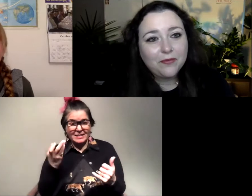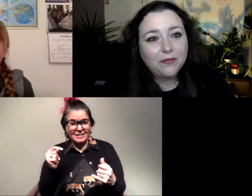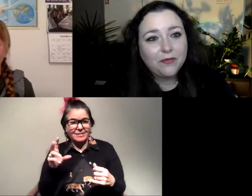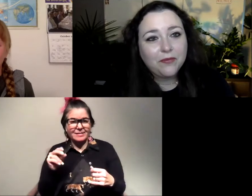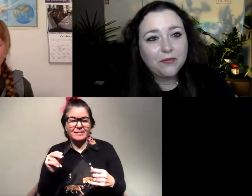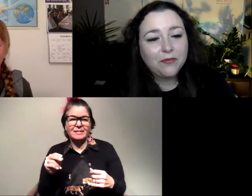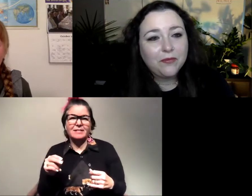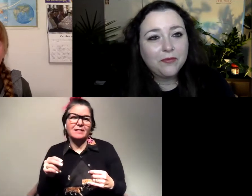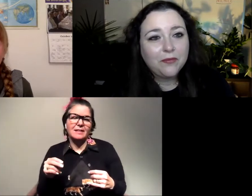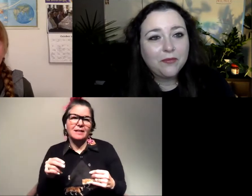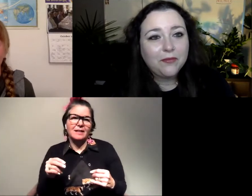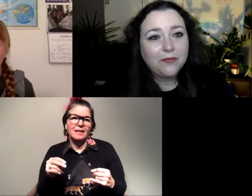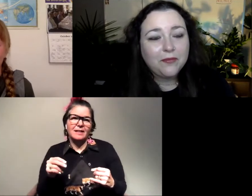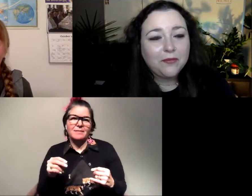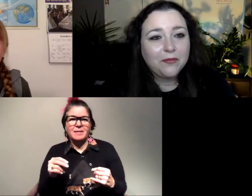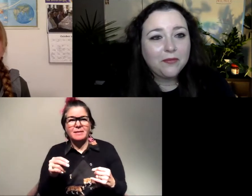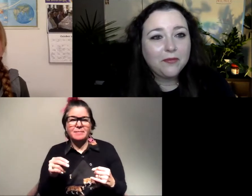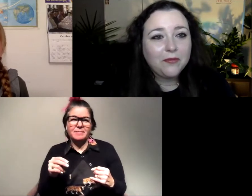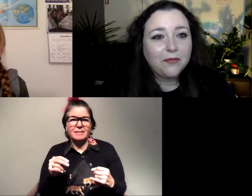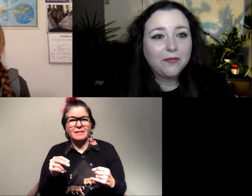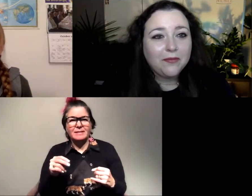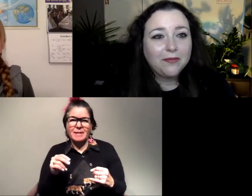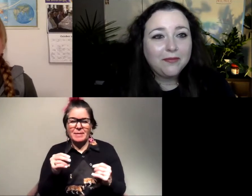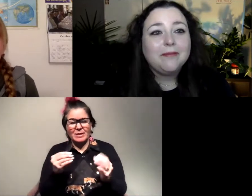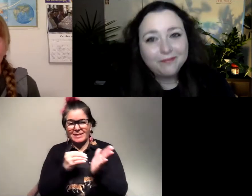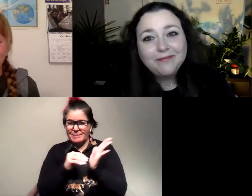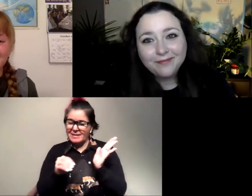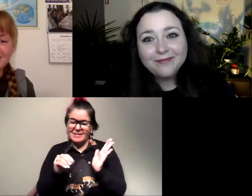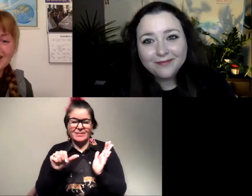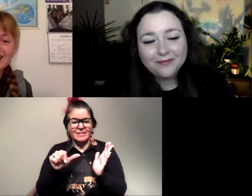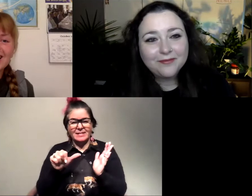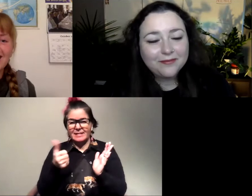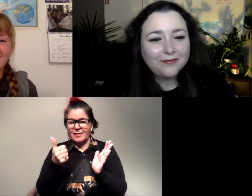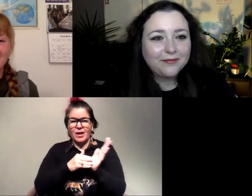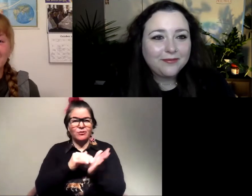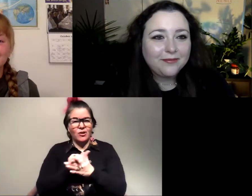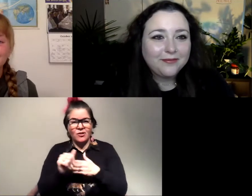mere, couple tens to hundreds of thousands of dollars to be able to do that.